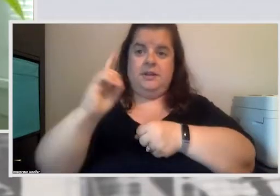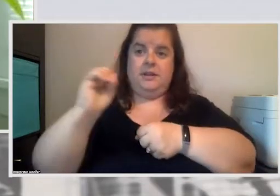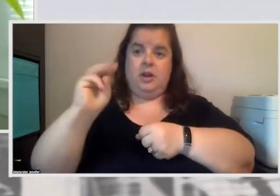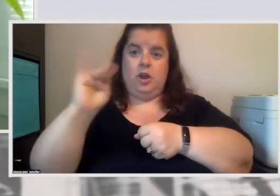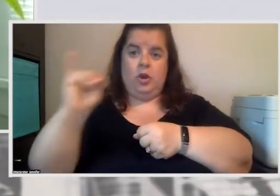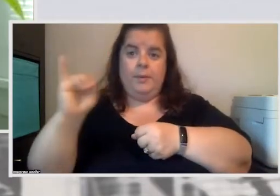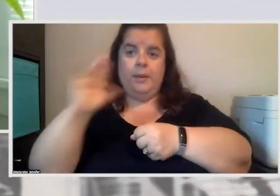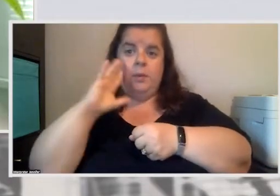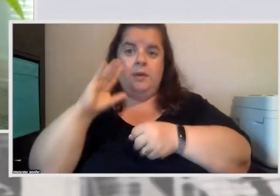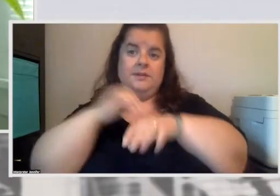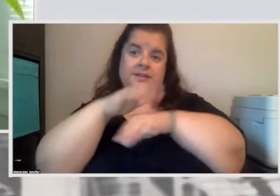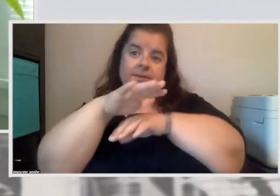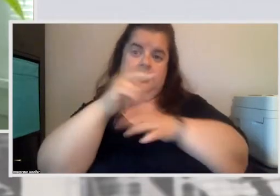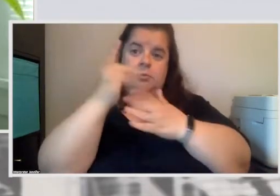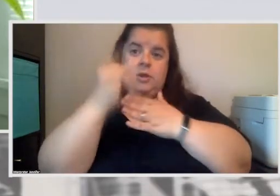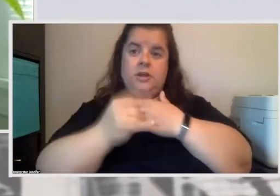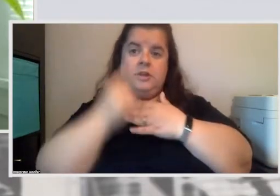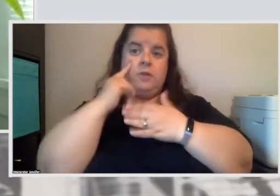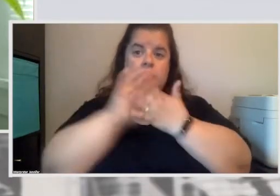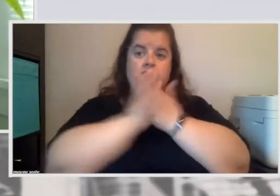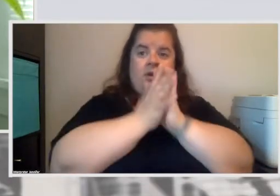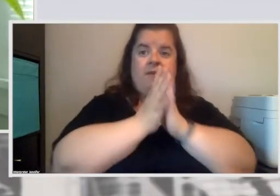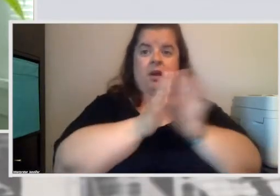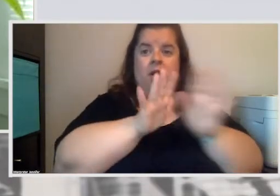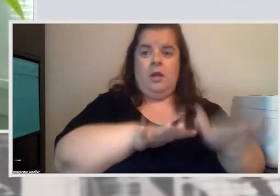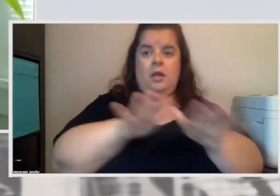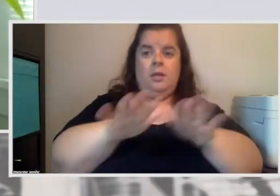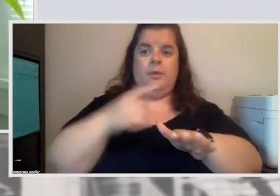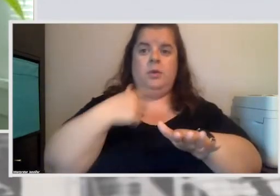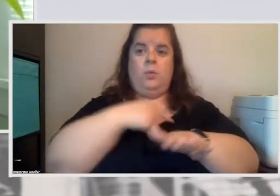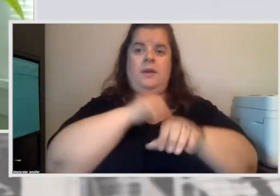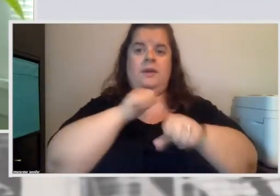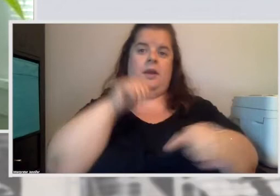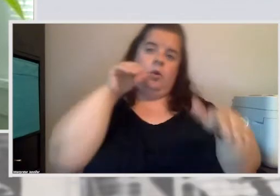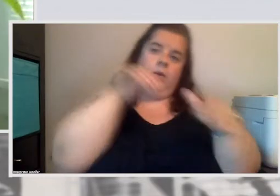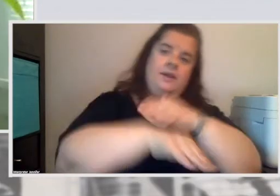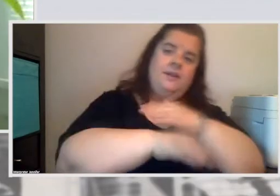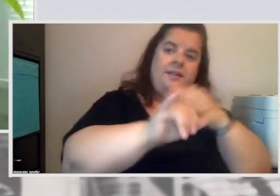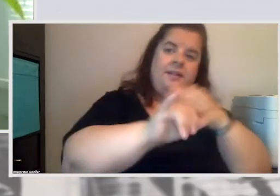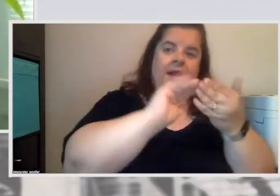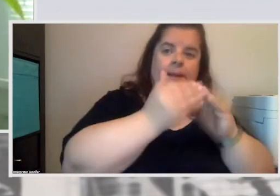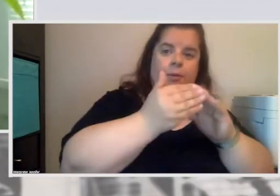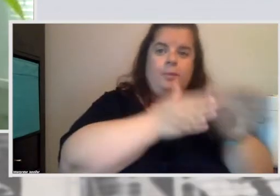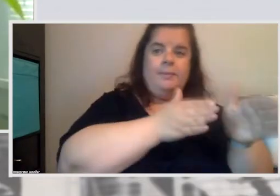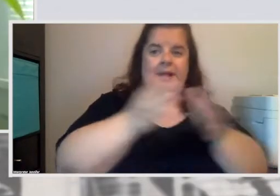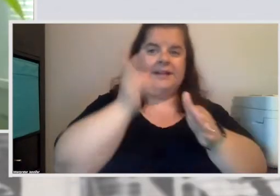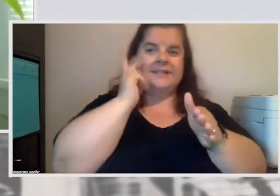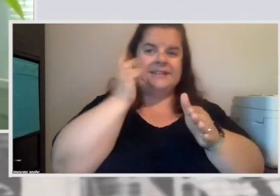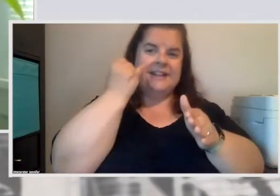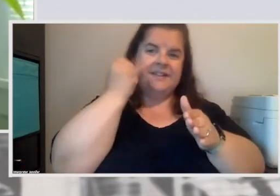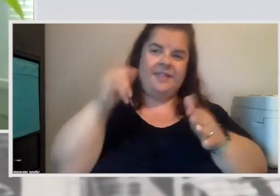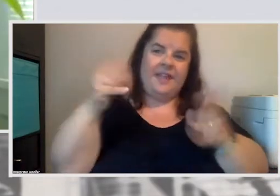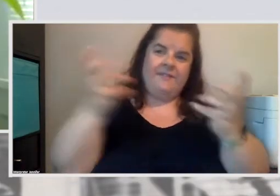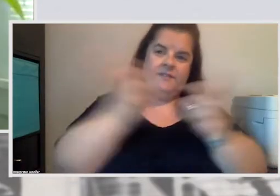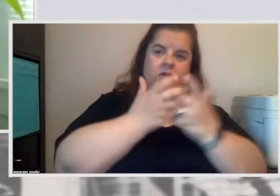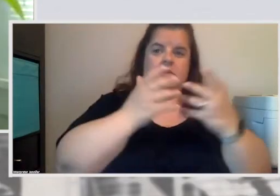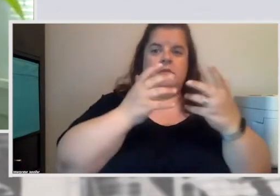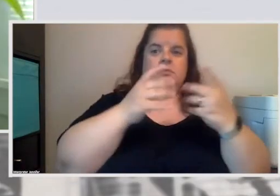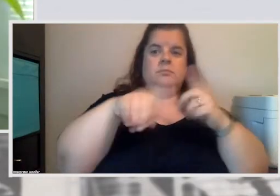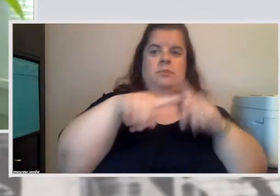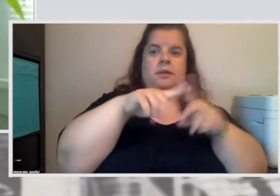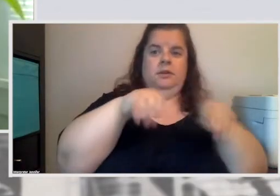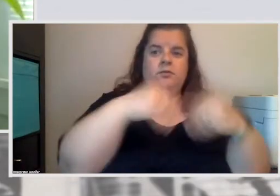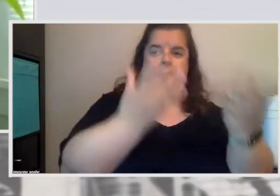submit a project for traffic calming. We can go into that neighborhood plan and look and see that this is a formal recommendation from that neighborhood